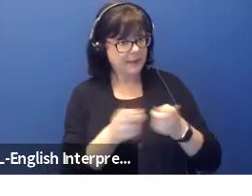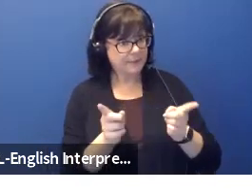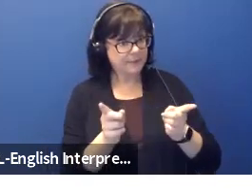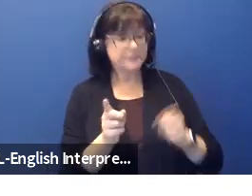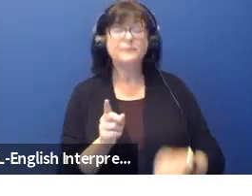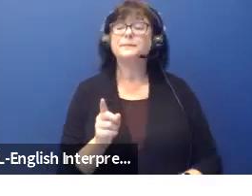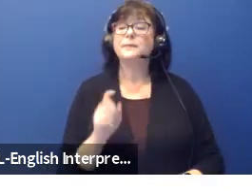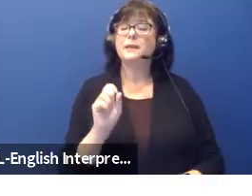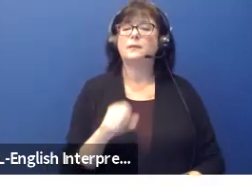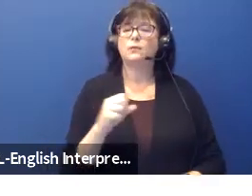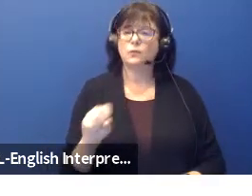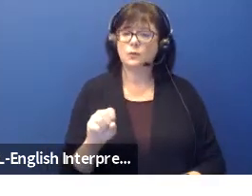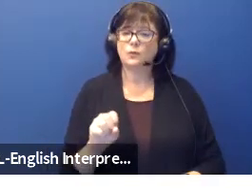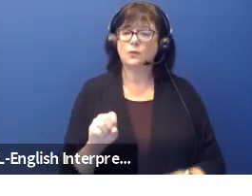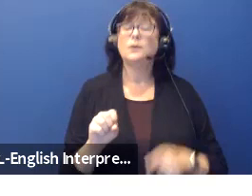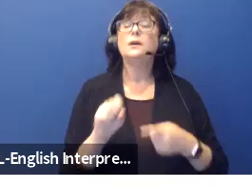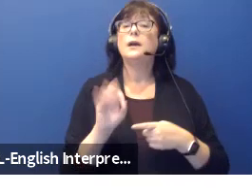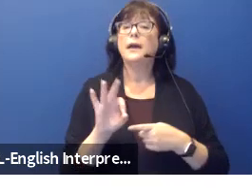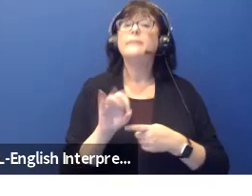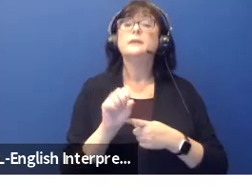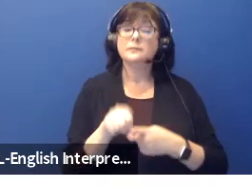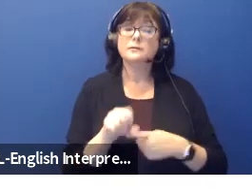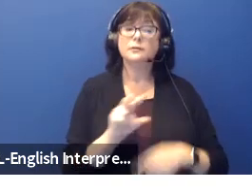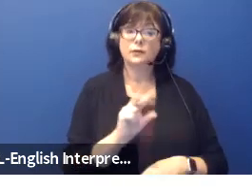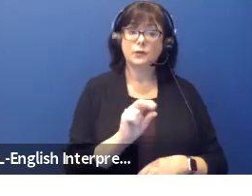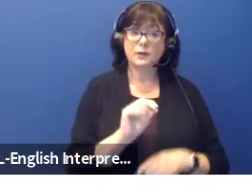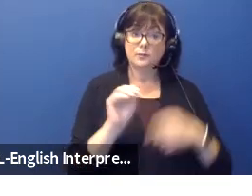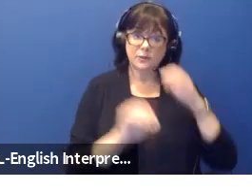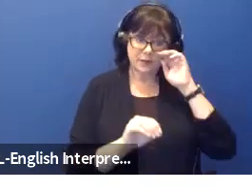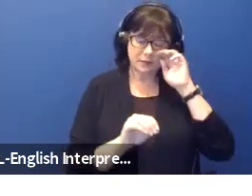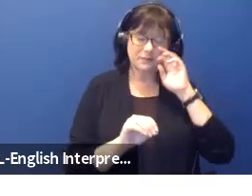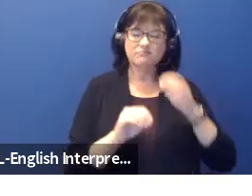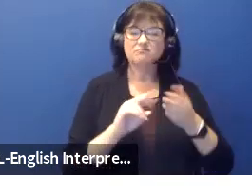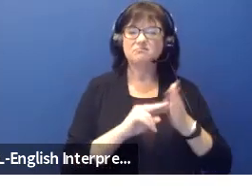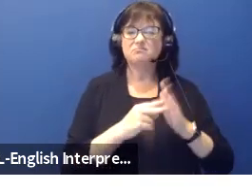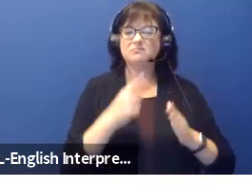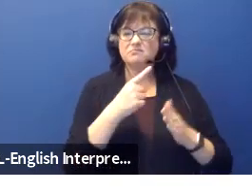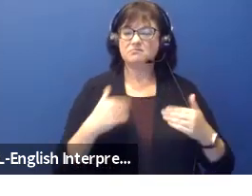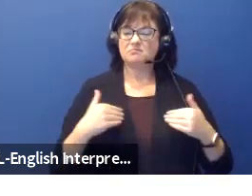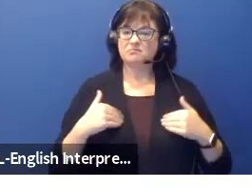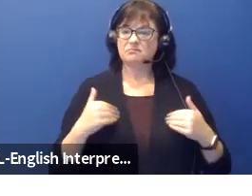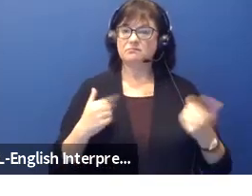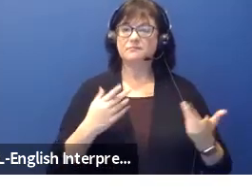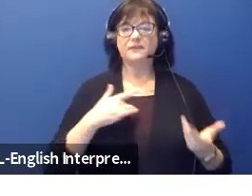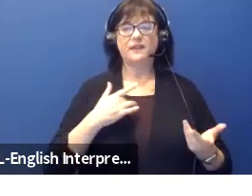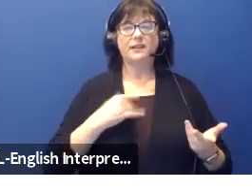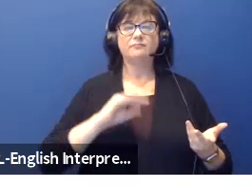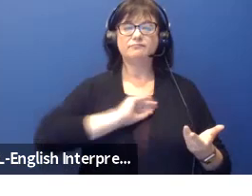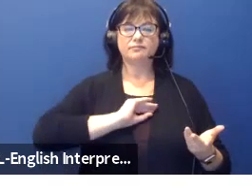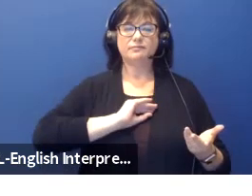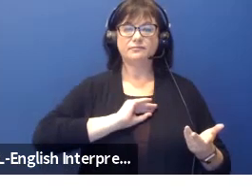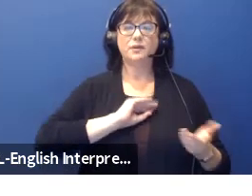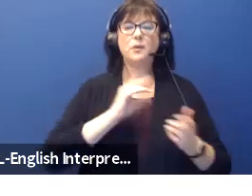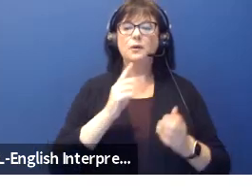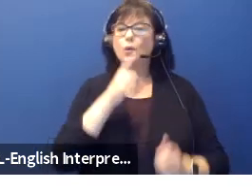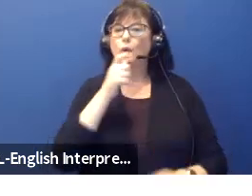30%, then the ministry is pretty satisfied that we are serving the learners who can benefit most from the program.